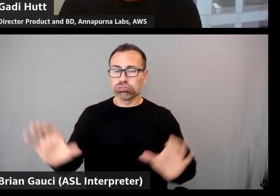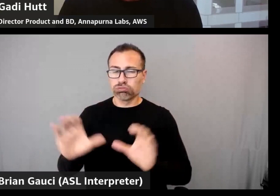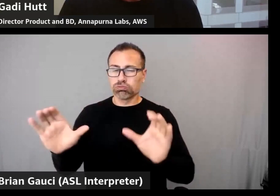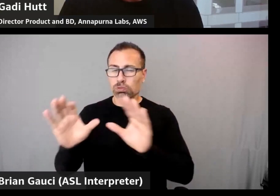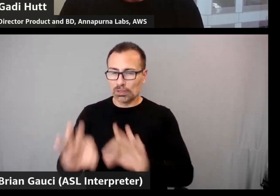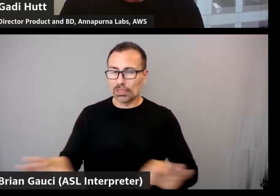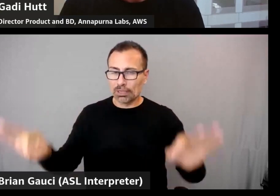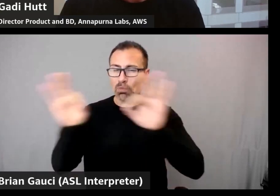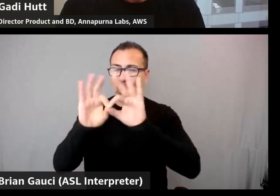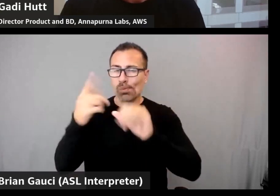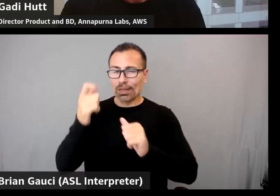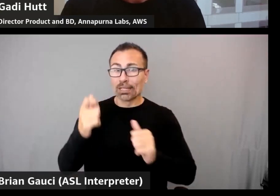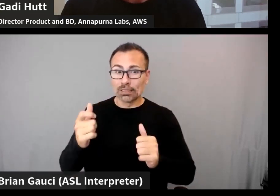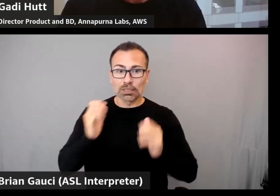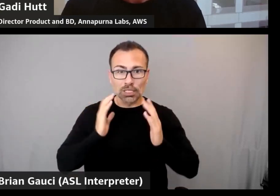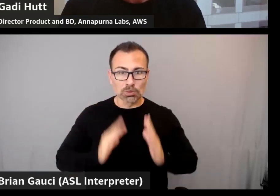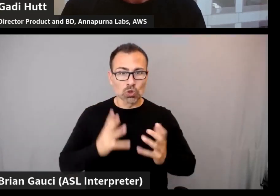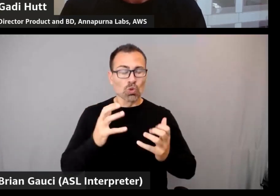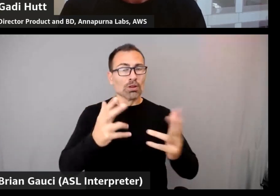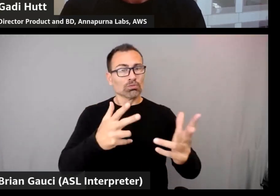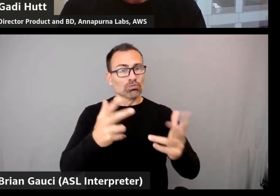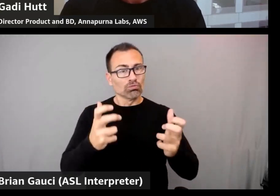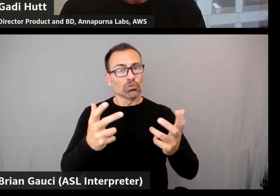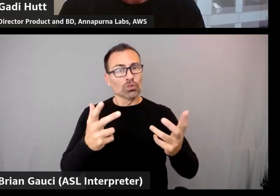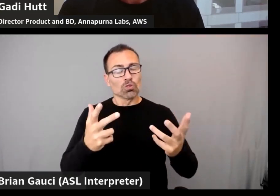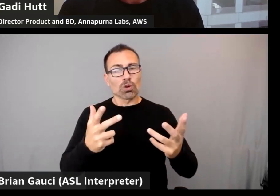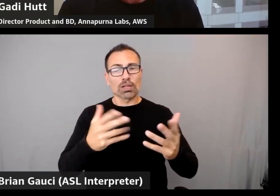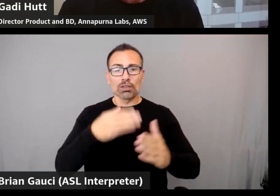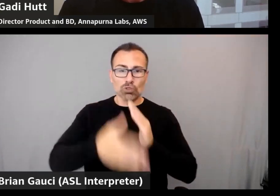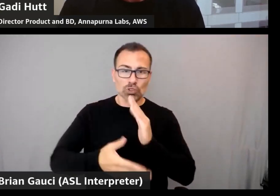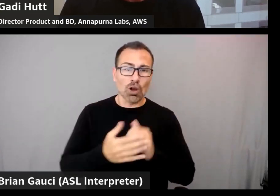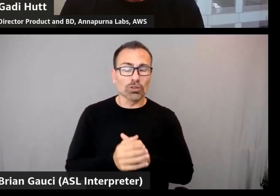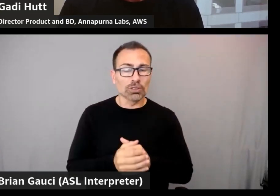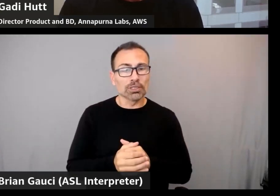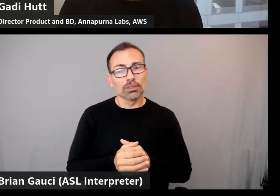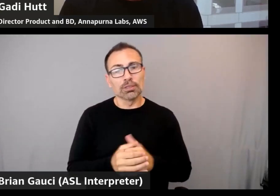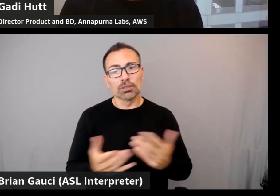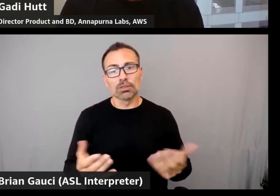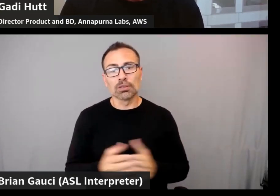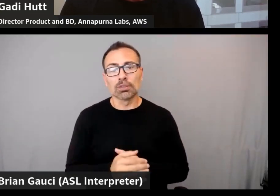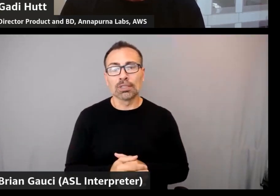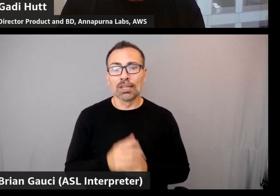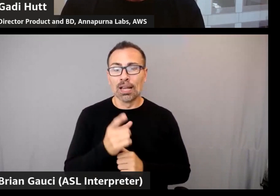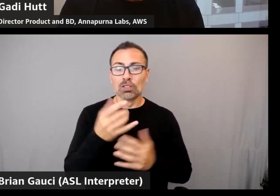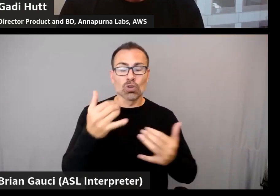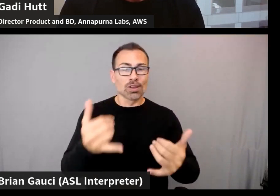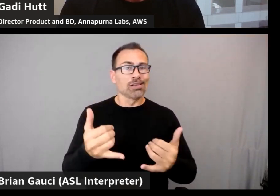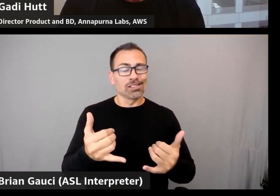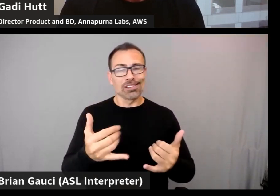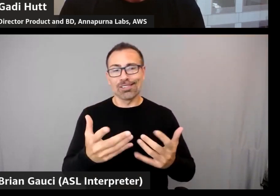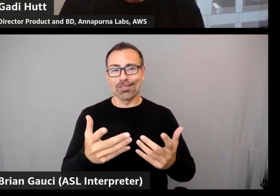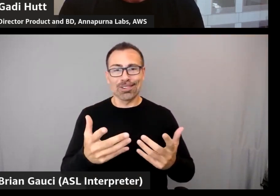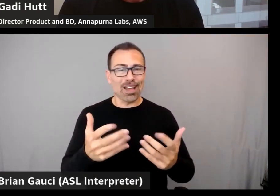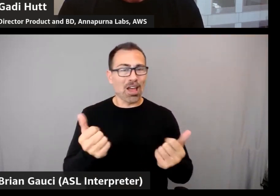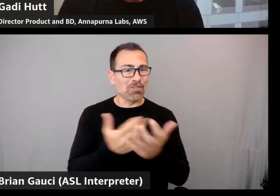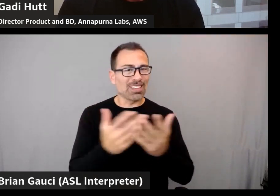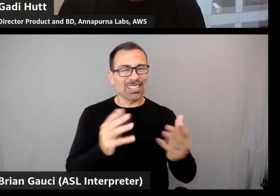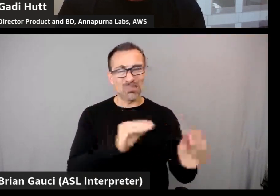get to results really quickly and advance the ML science. Like Steve mentioned before, it's moving fast. It's continuing to move